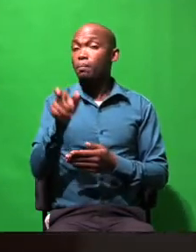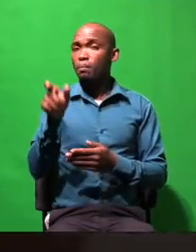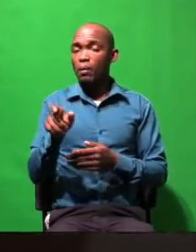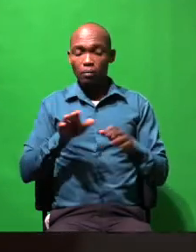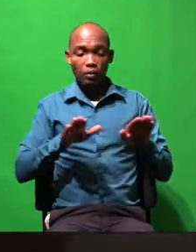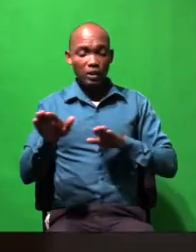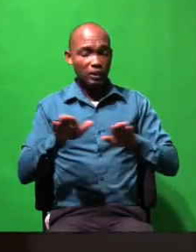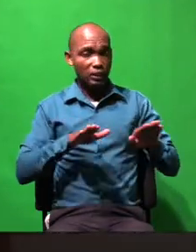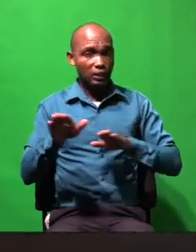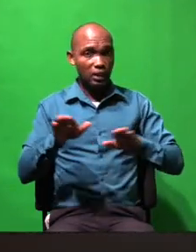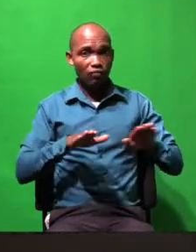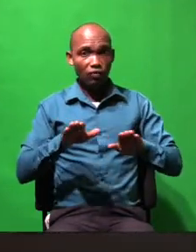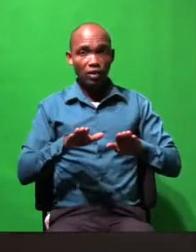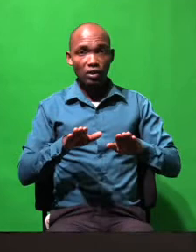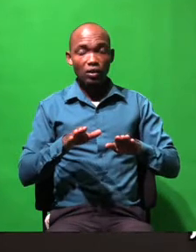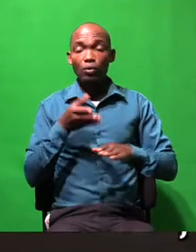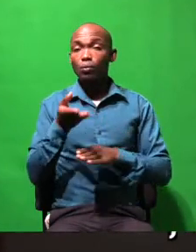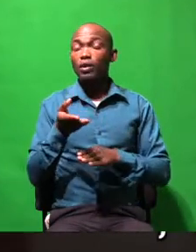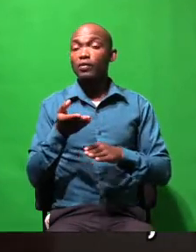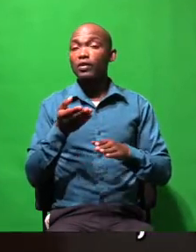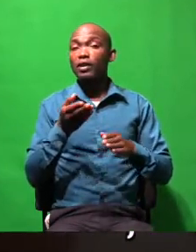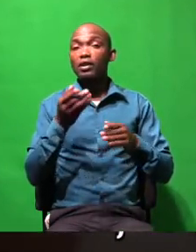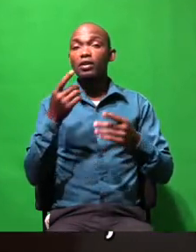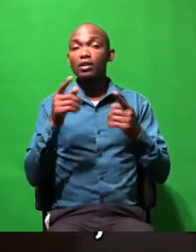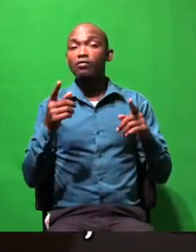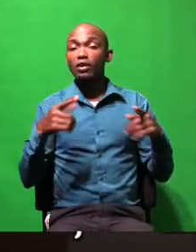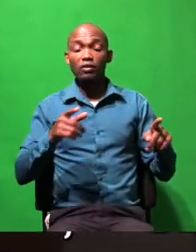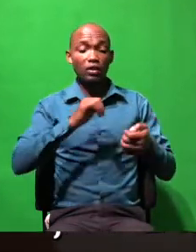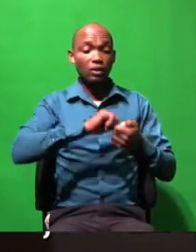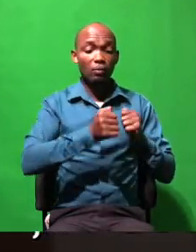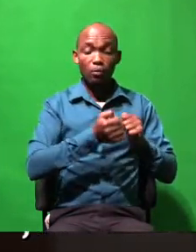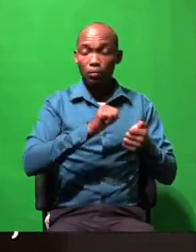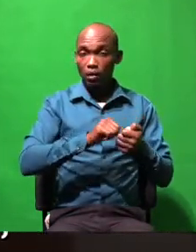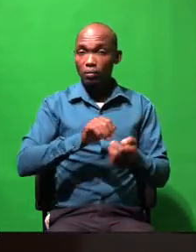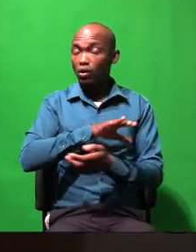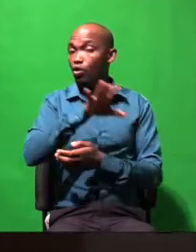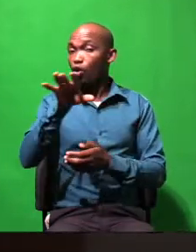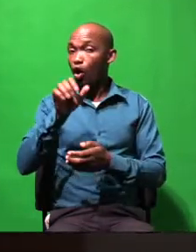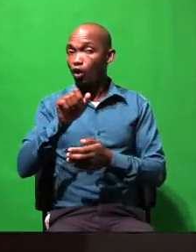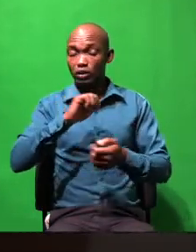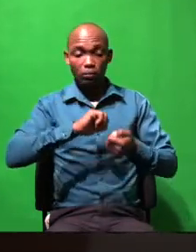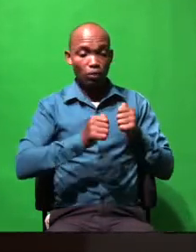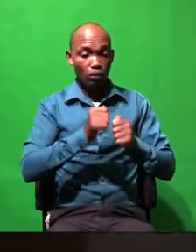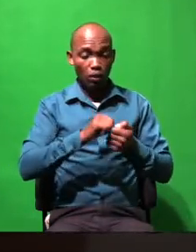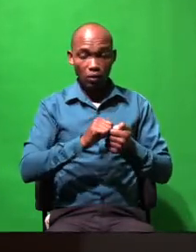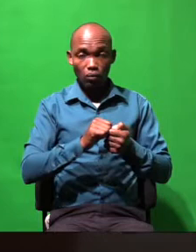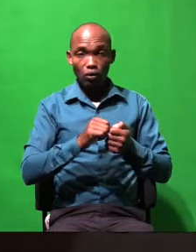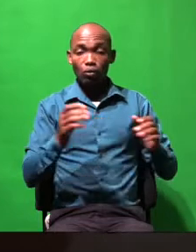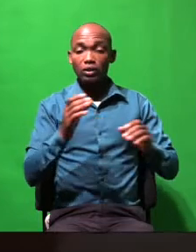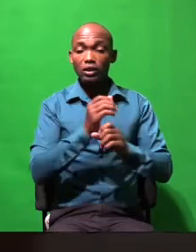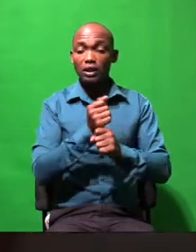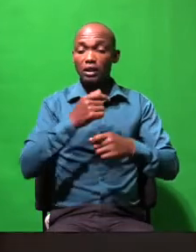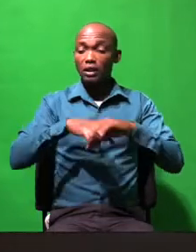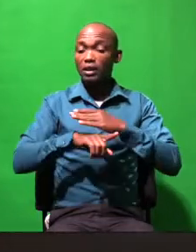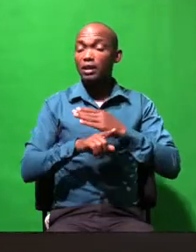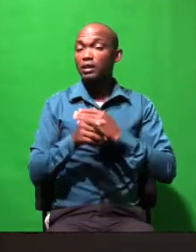suffer with a certain problems. So those problems suffered by that person we